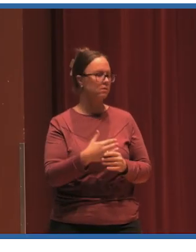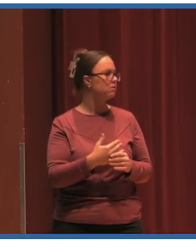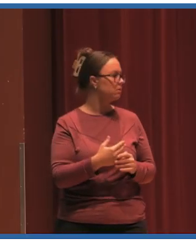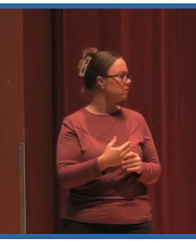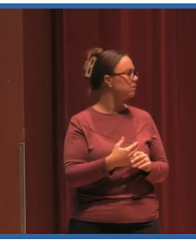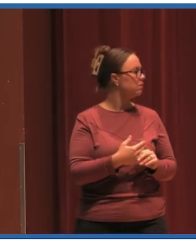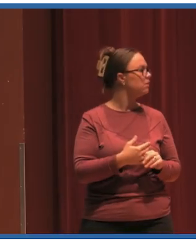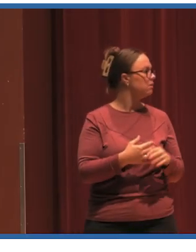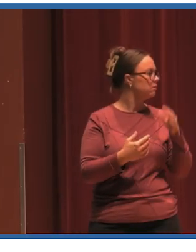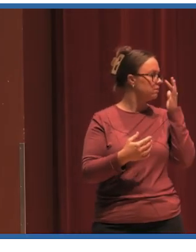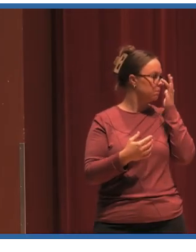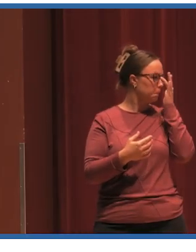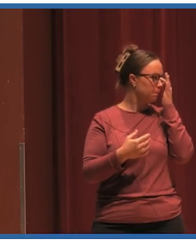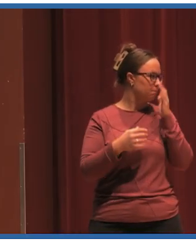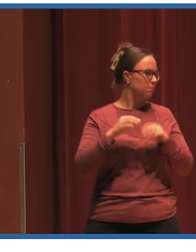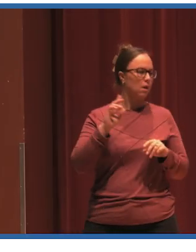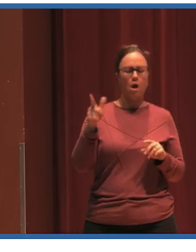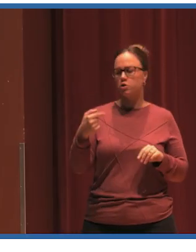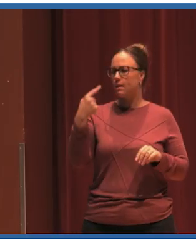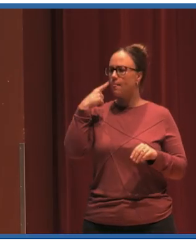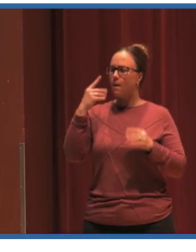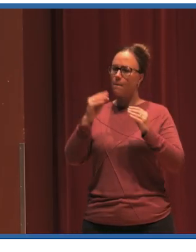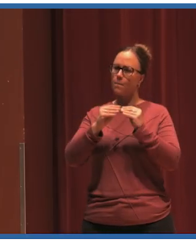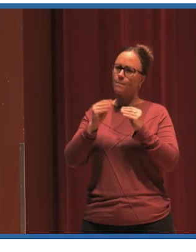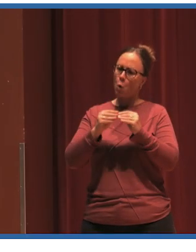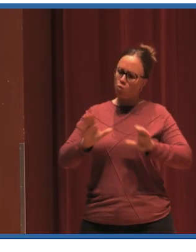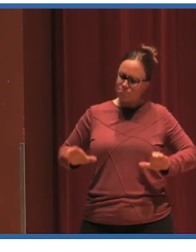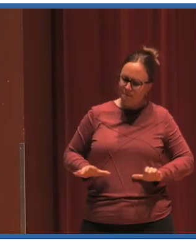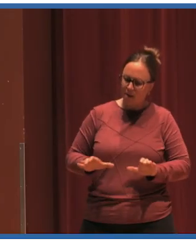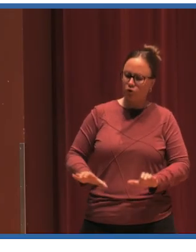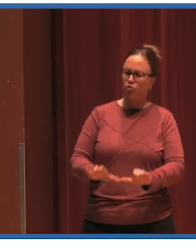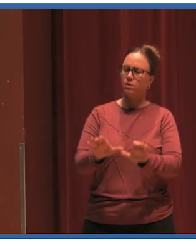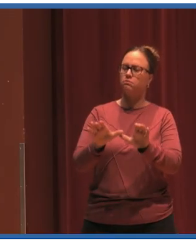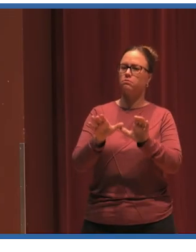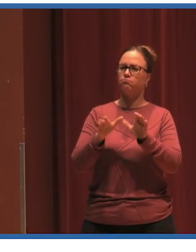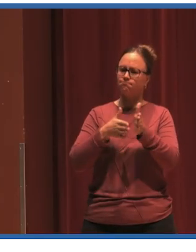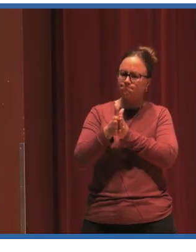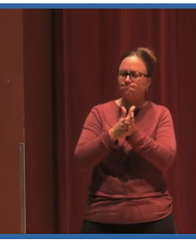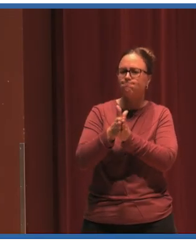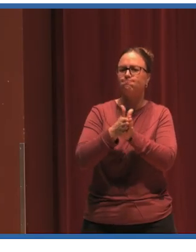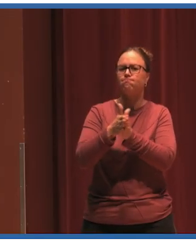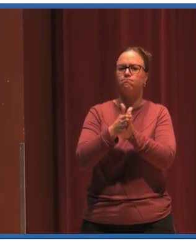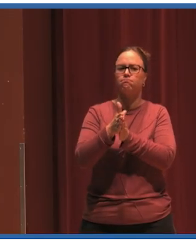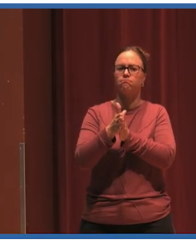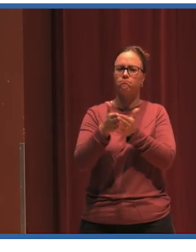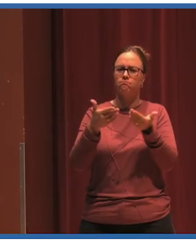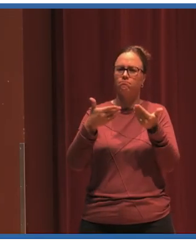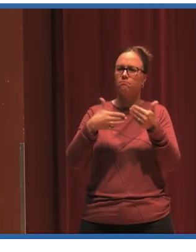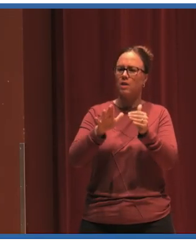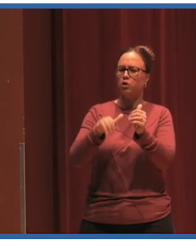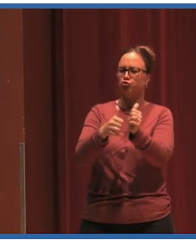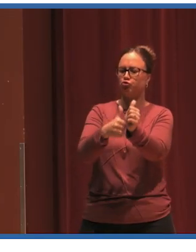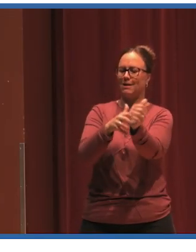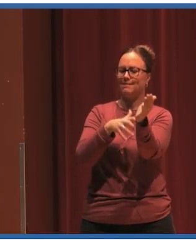have been made. So I just think more of a boots on the ground. Let's chase cancer around the city.